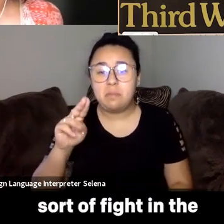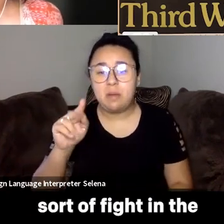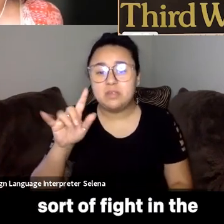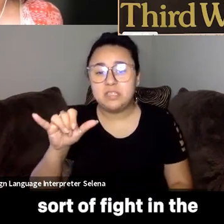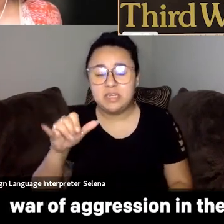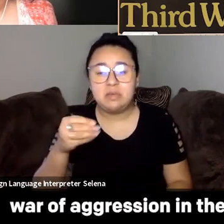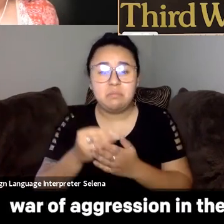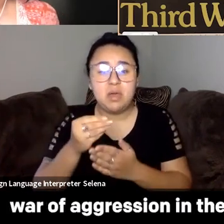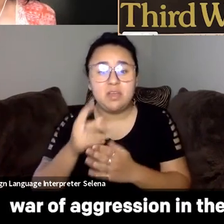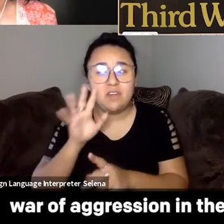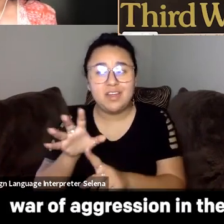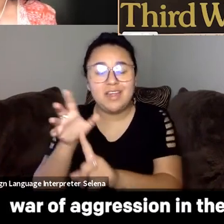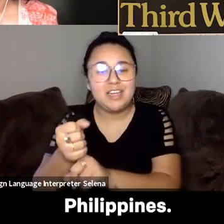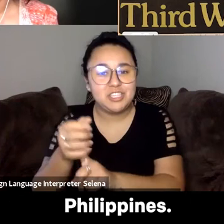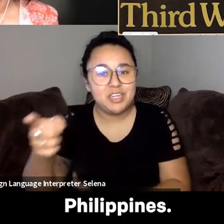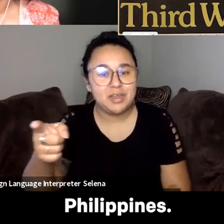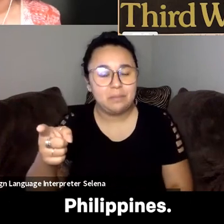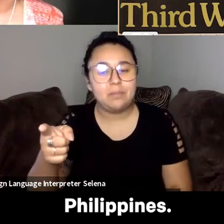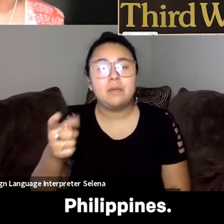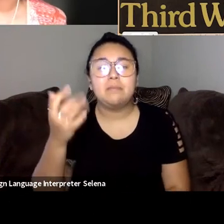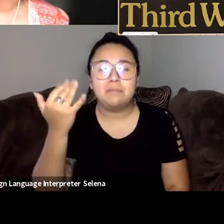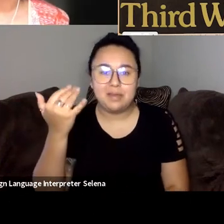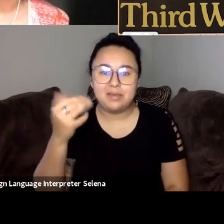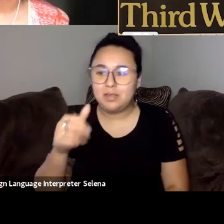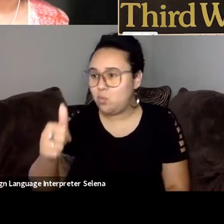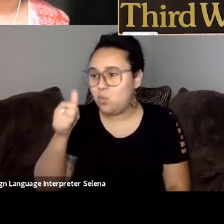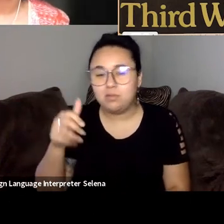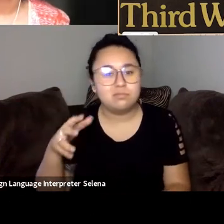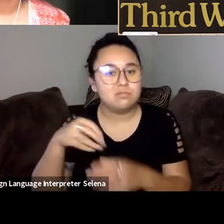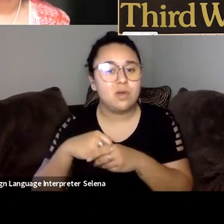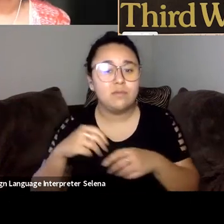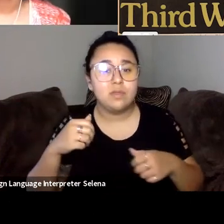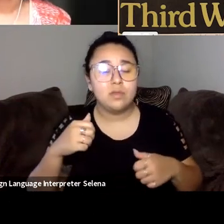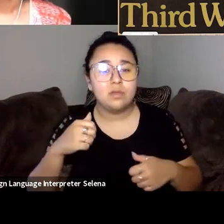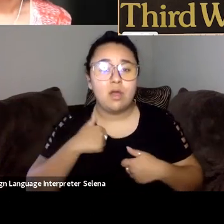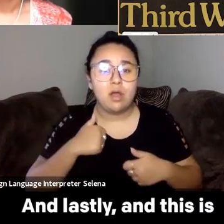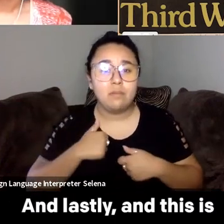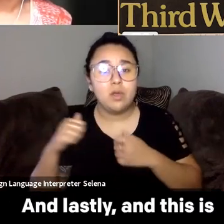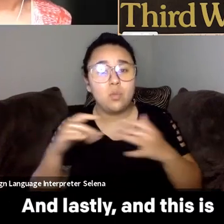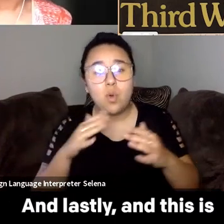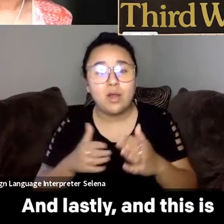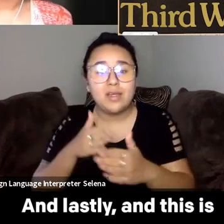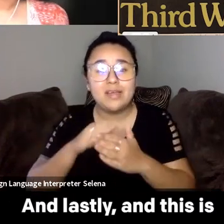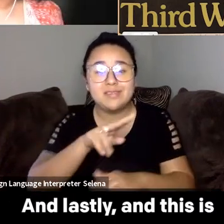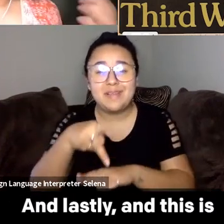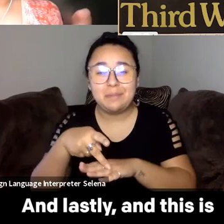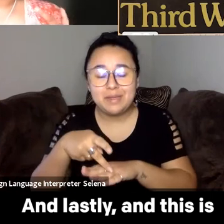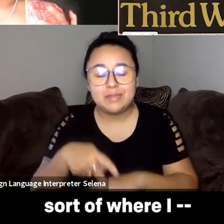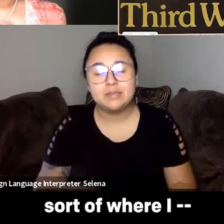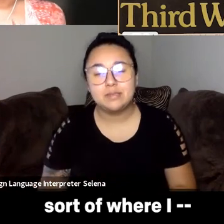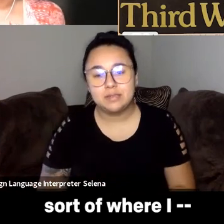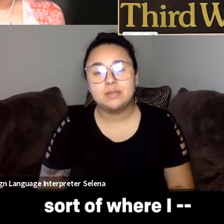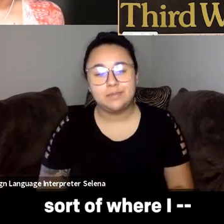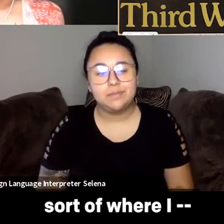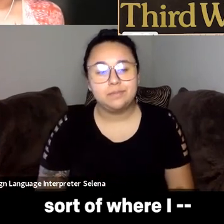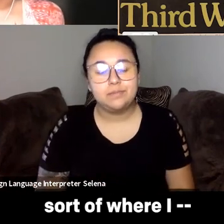in the war of aggression in the Philippines. And lastly, and this is sort